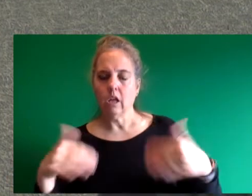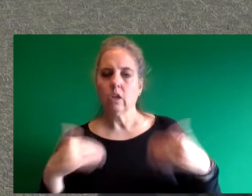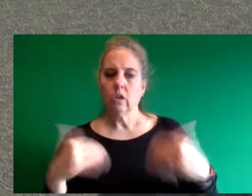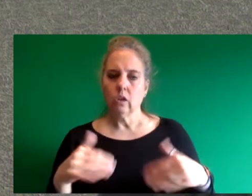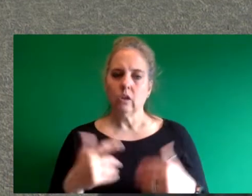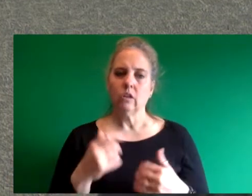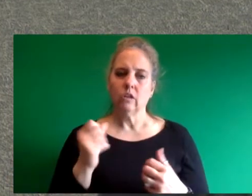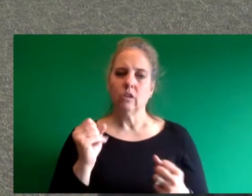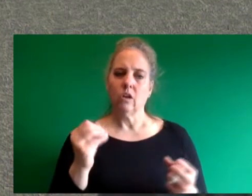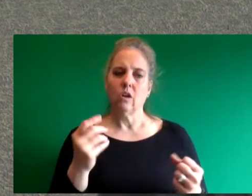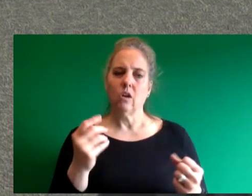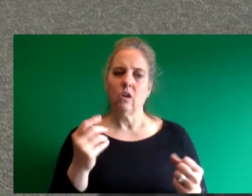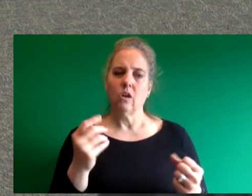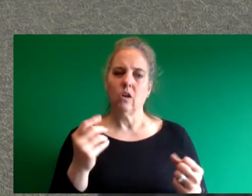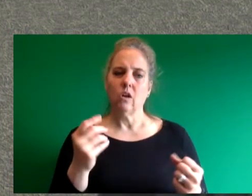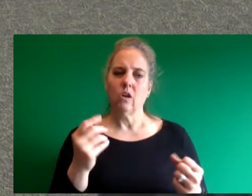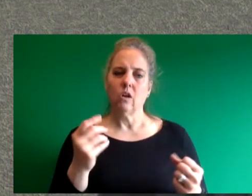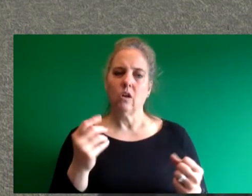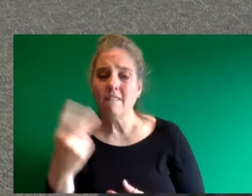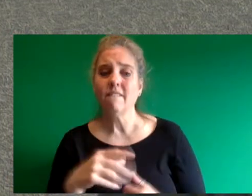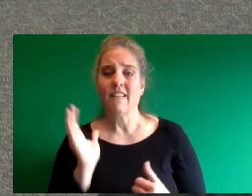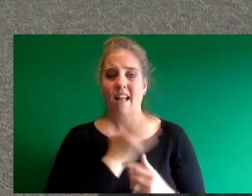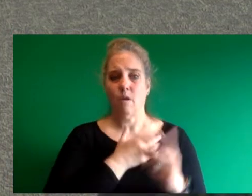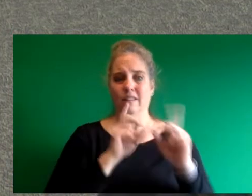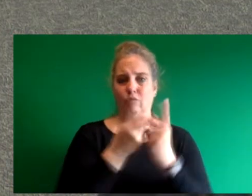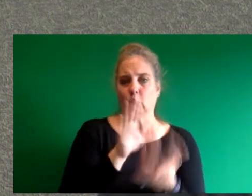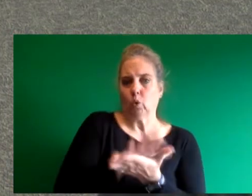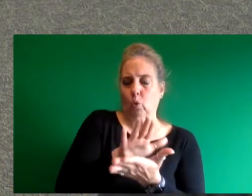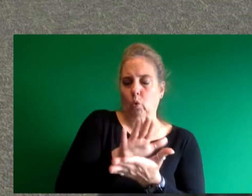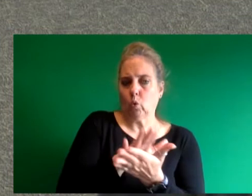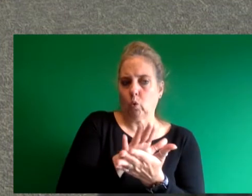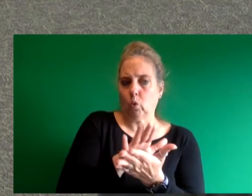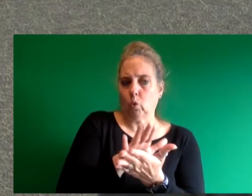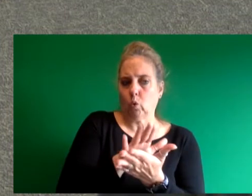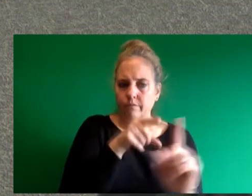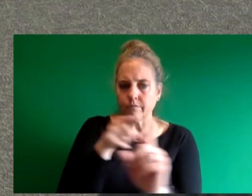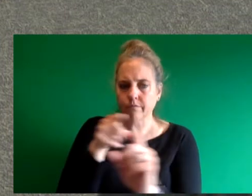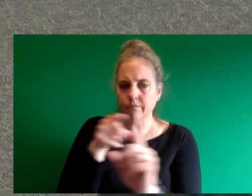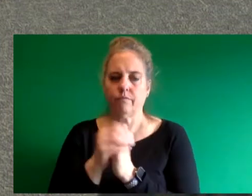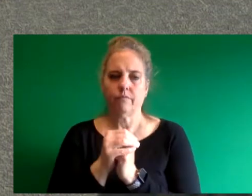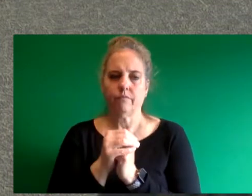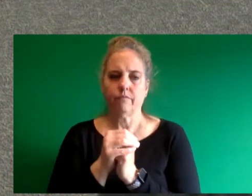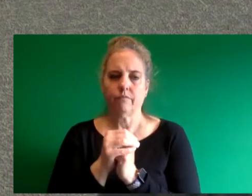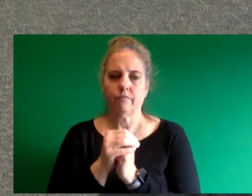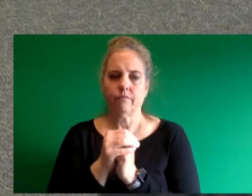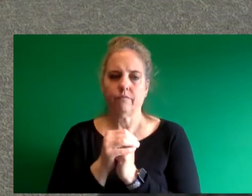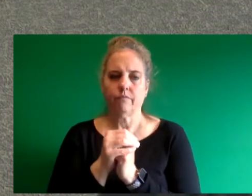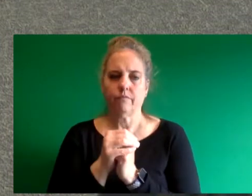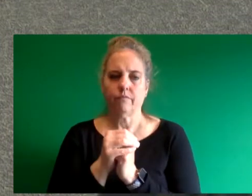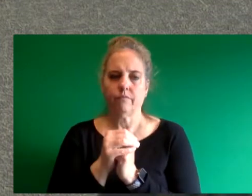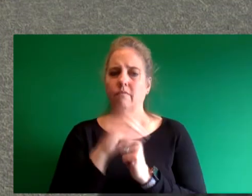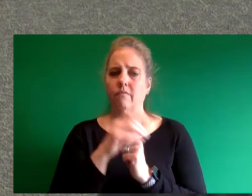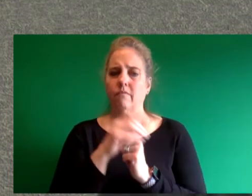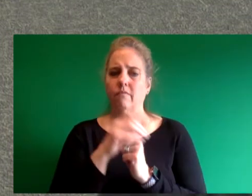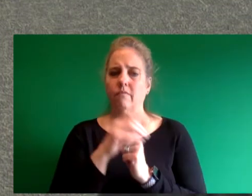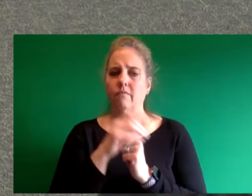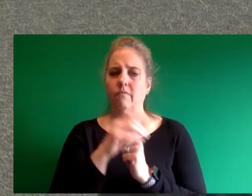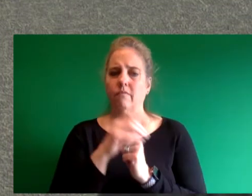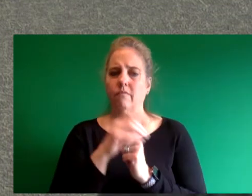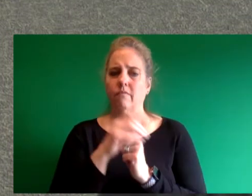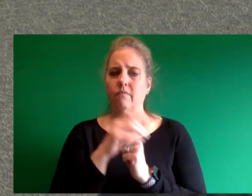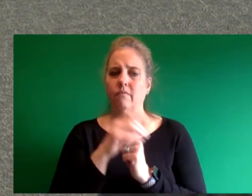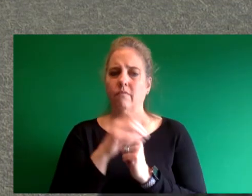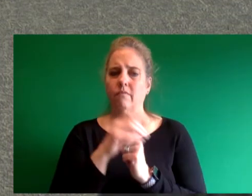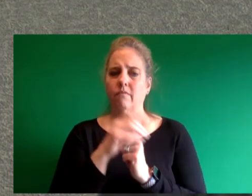is students engaging in, sometimes for the first time, substance use. When we think about substance use, it's more of on a spectrum. We know that we